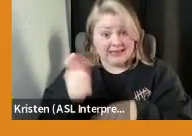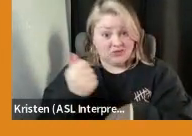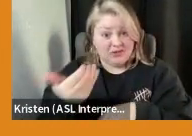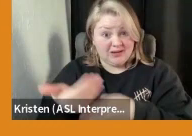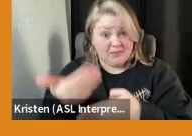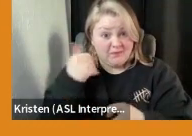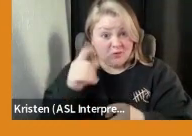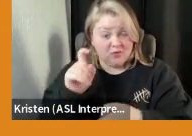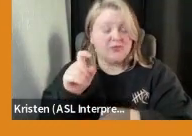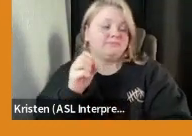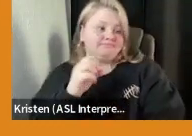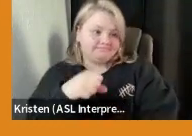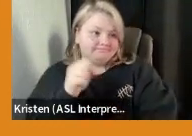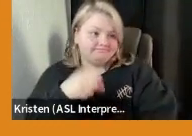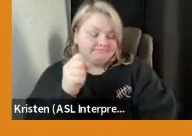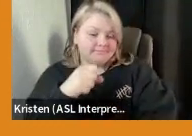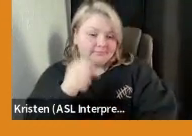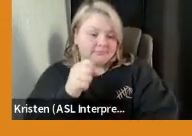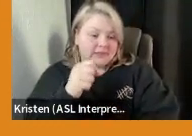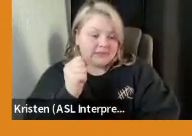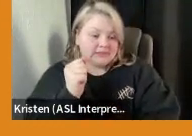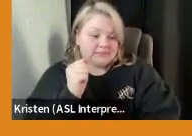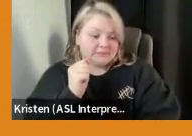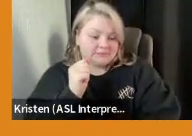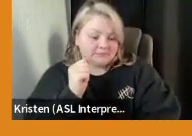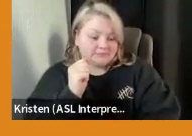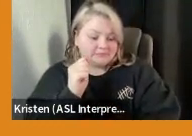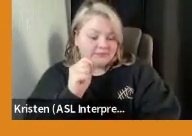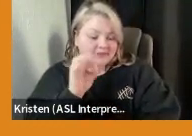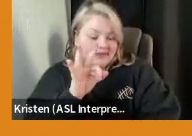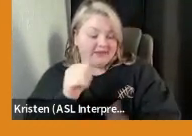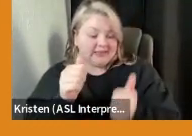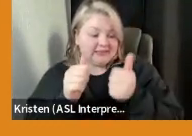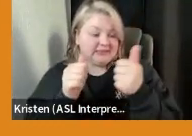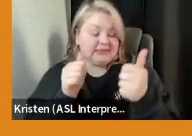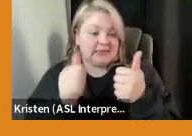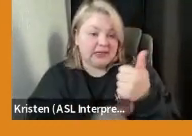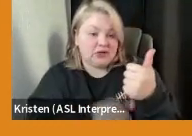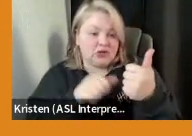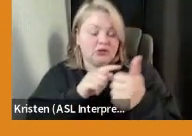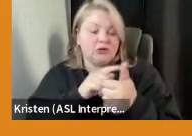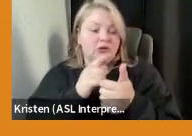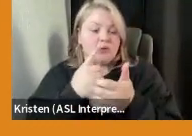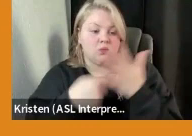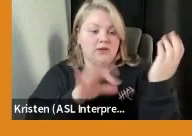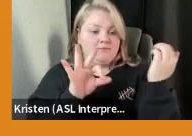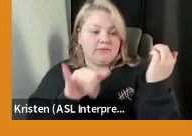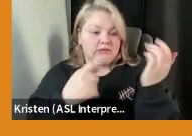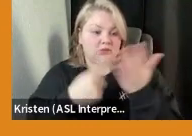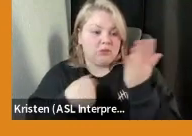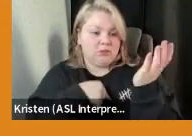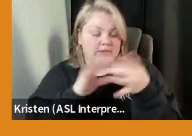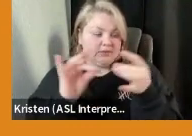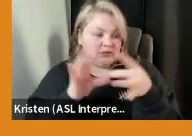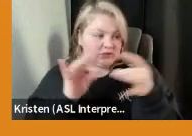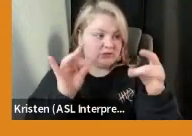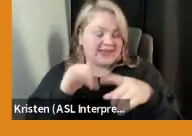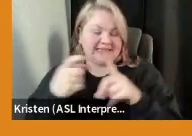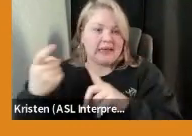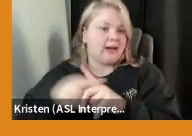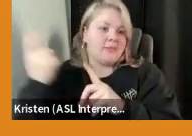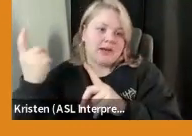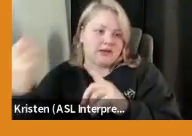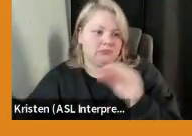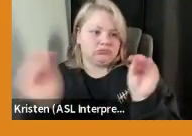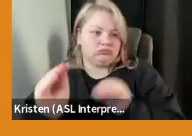as a direct grant from Mass Cultural Council if it fell within those fiscal years. And so that's automatically populated. That section is